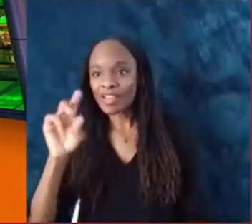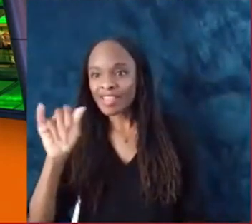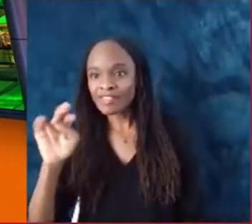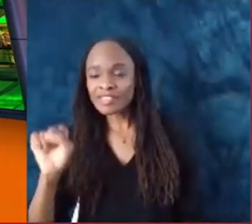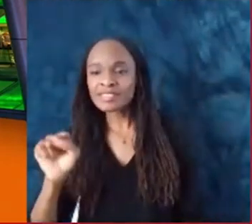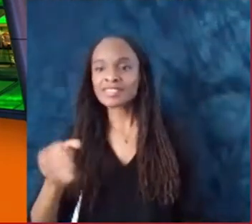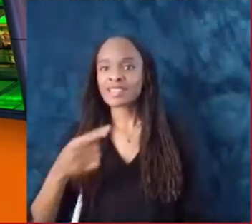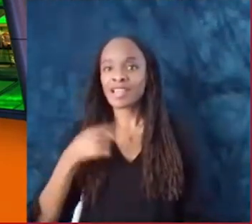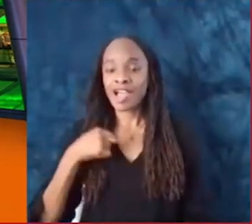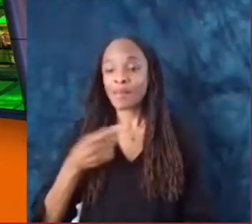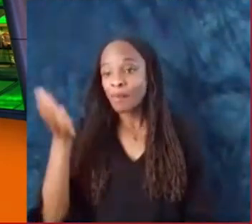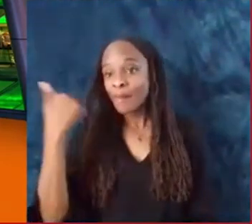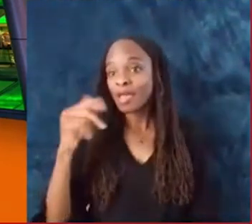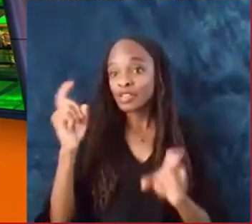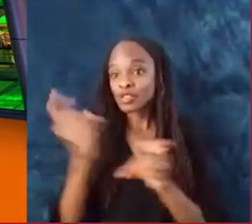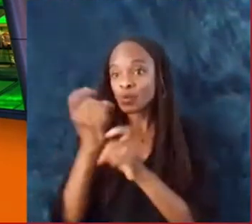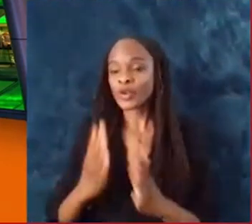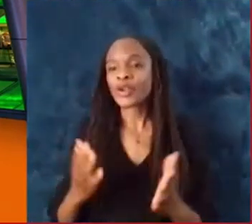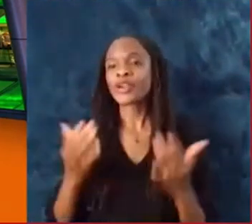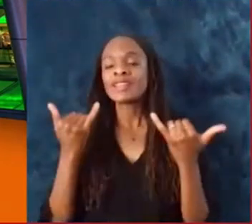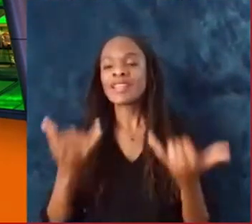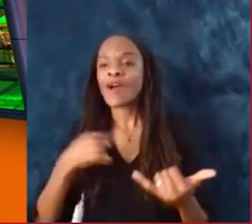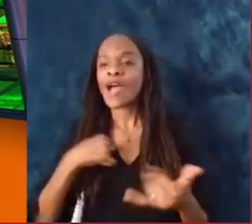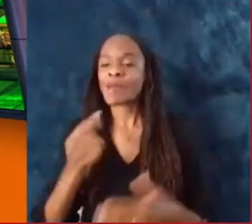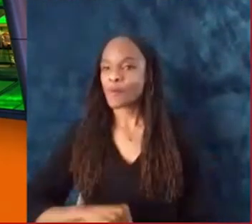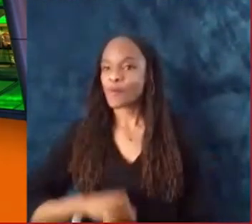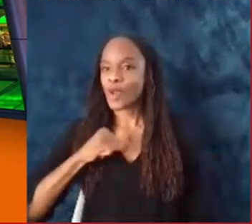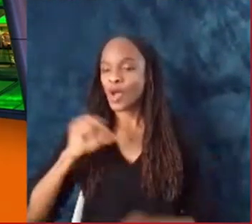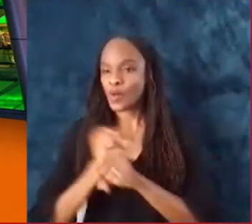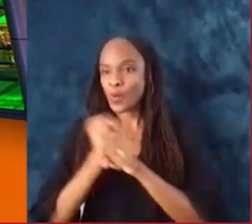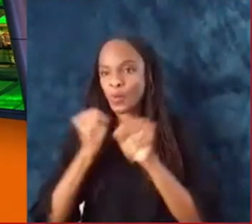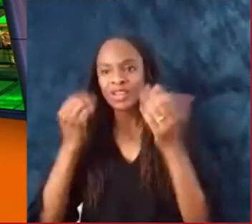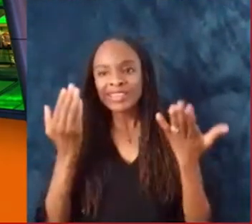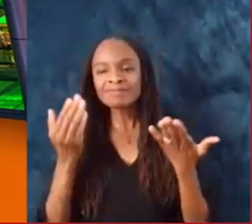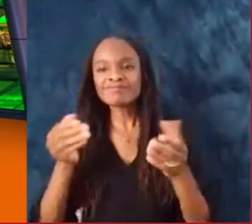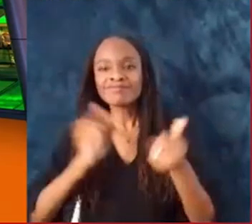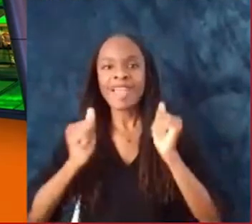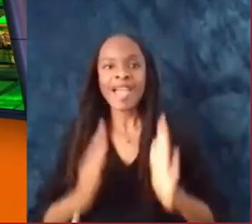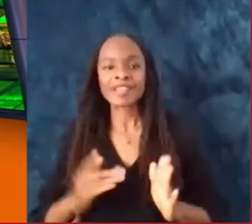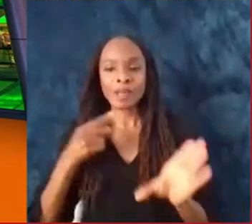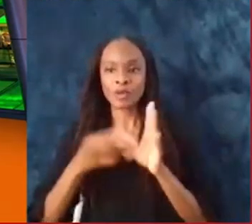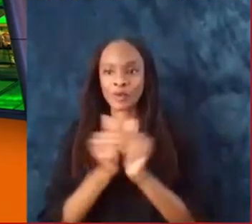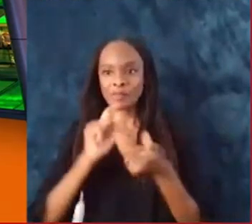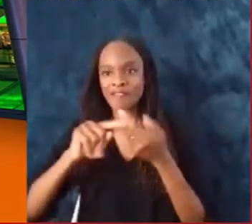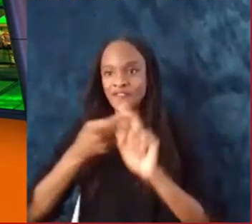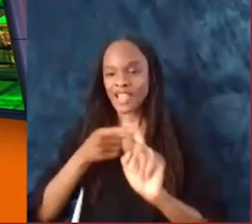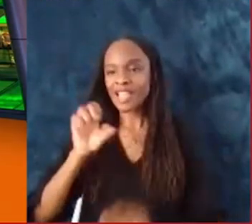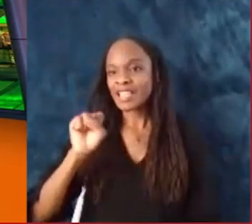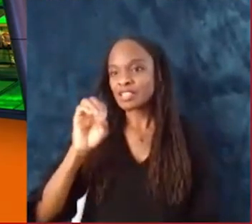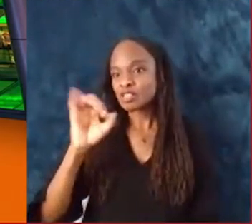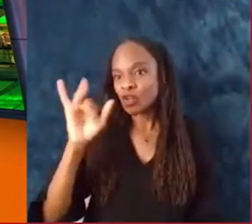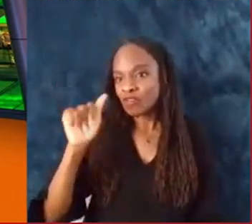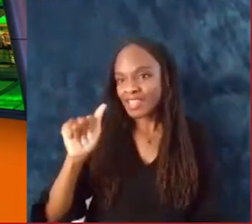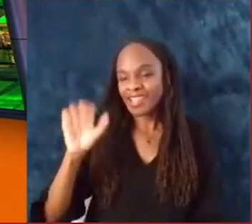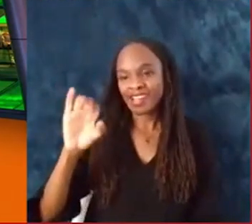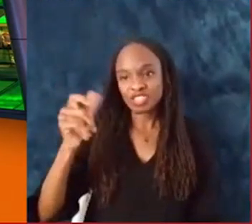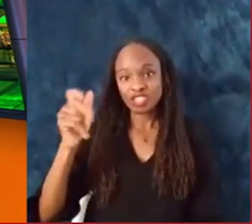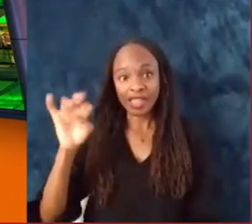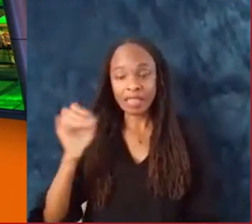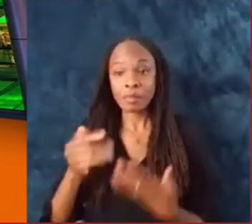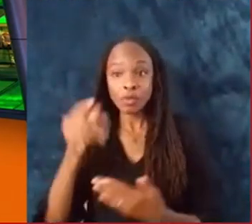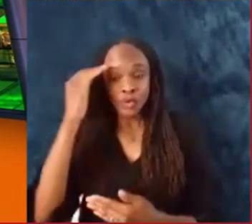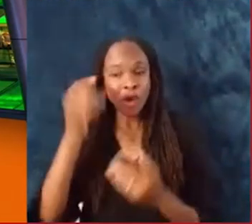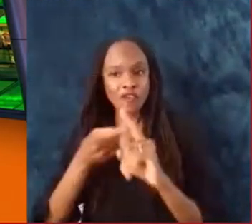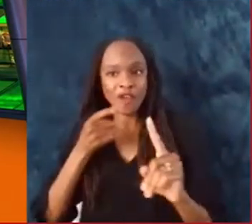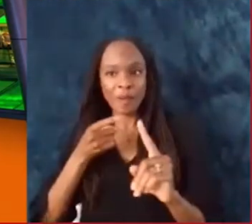past winner, and now proud working actor. And I'm joined by my friend Sofiya Cheyenne, who you may also know from the Film Challenge,